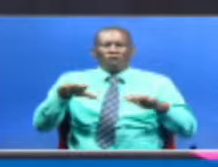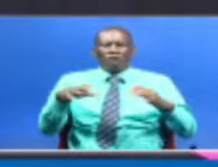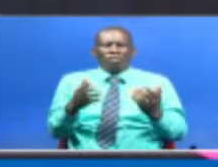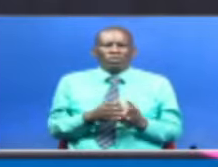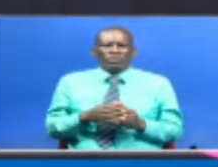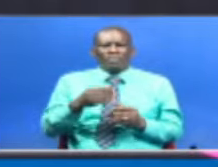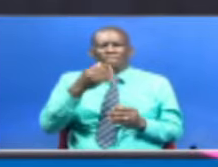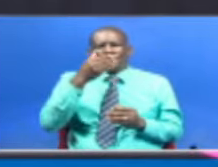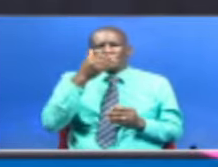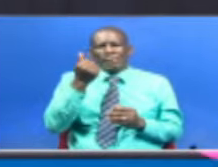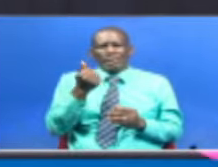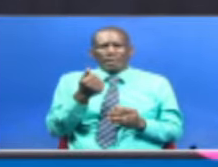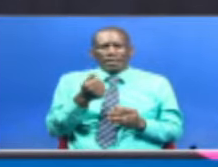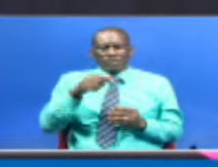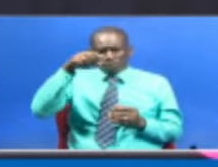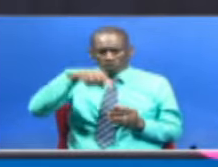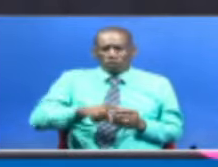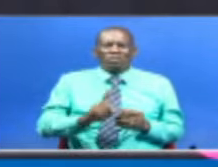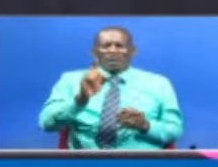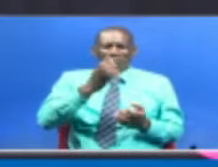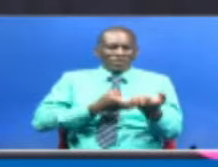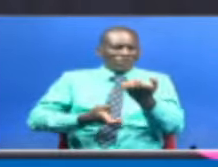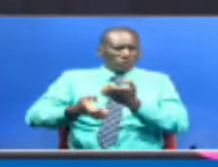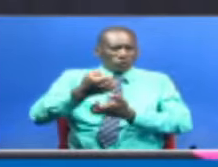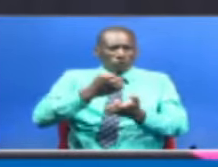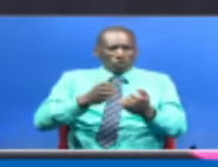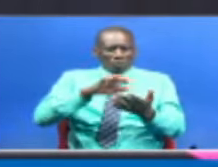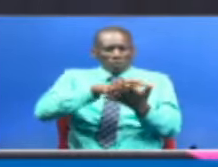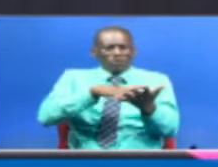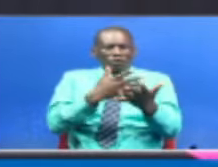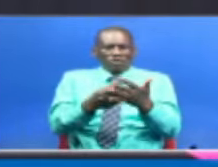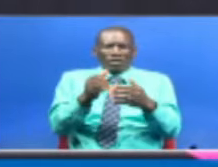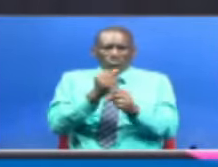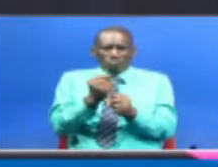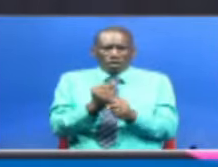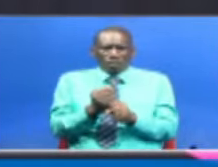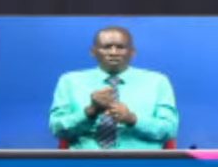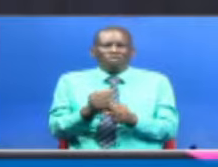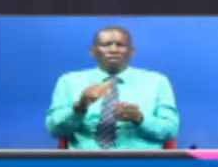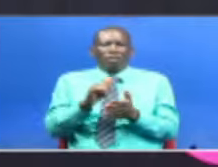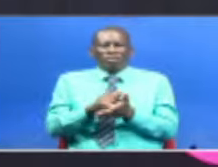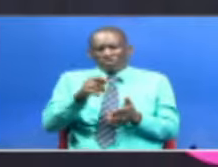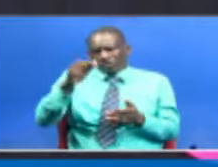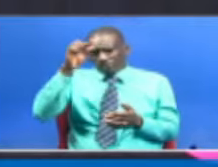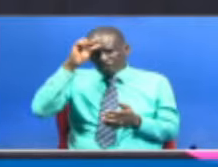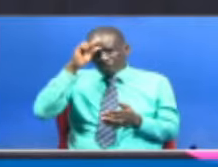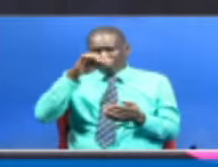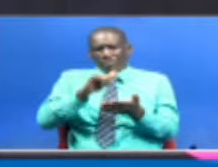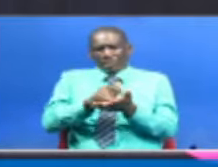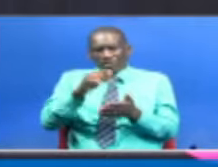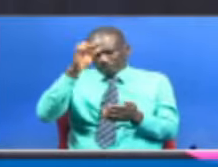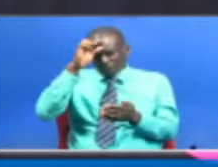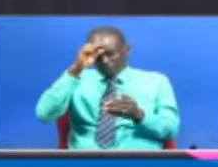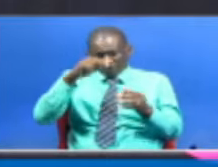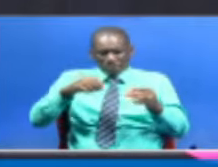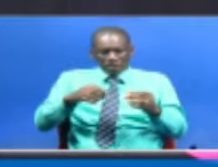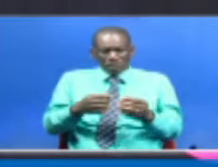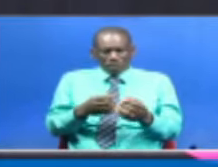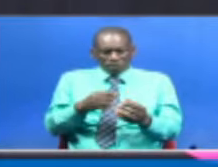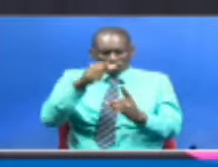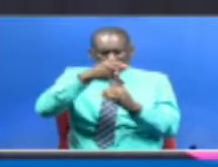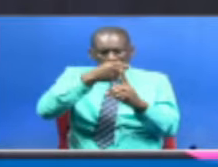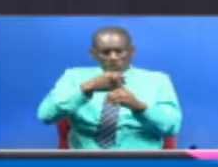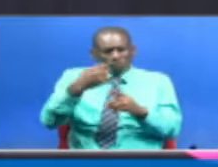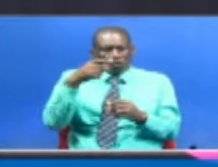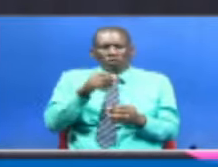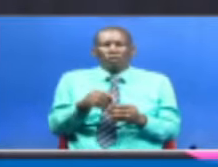better bottom-up economic frameworks that this government exposes.